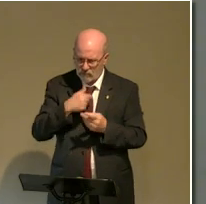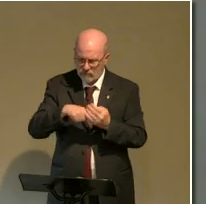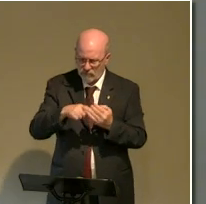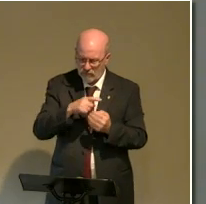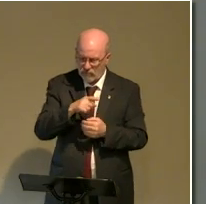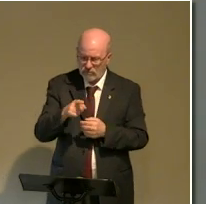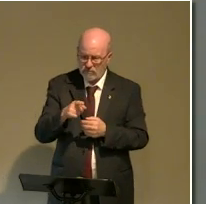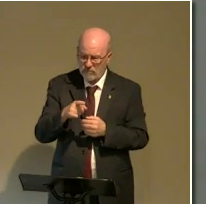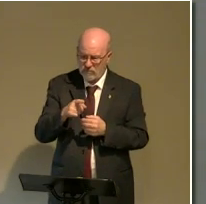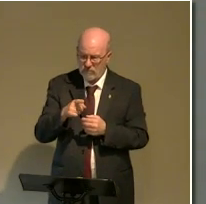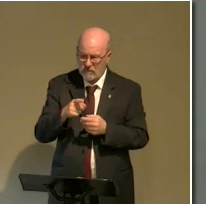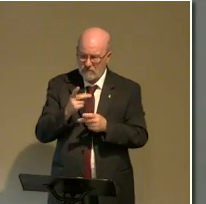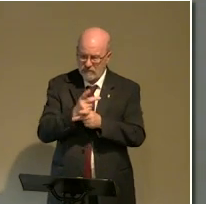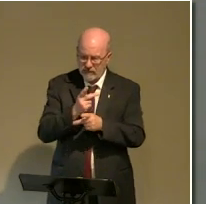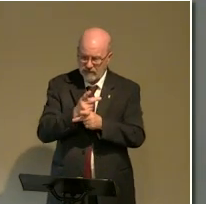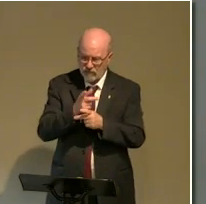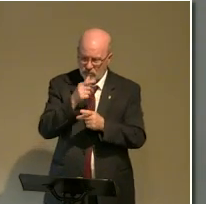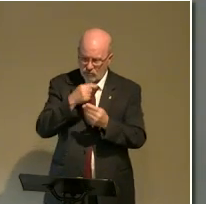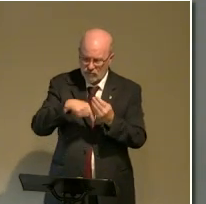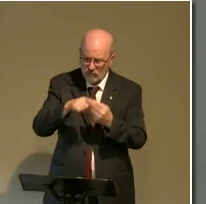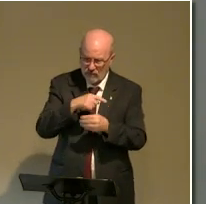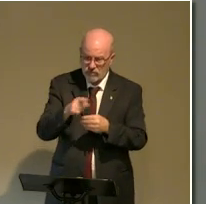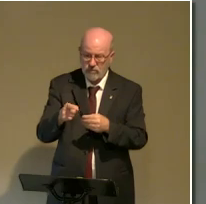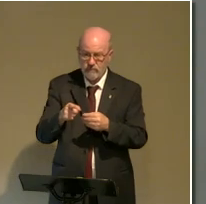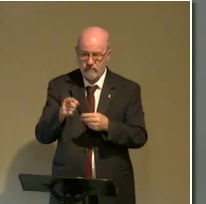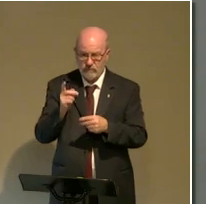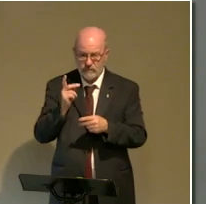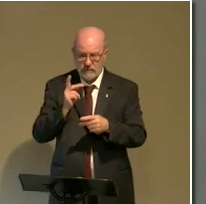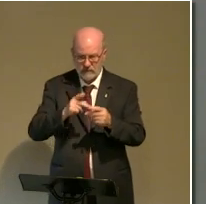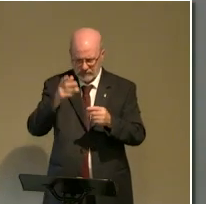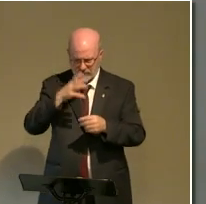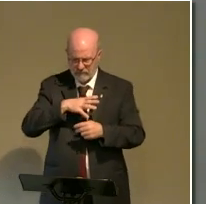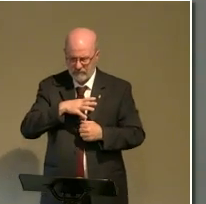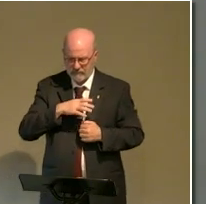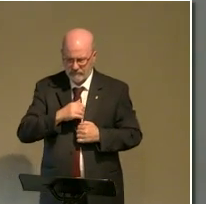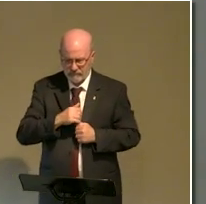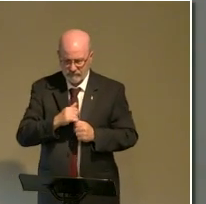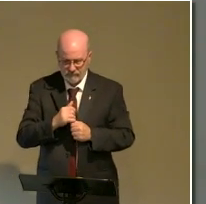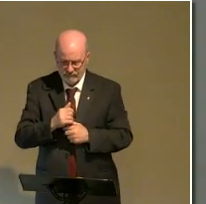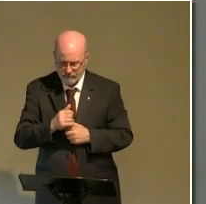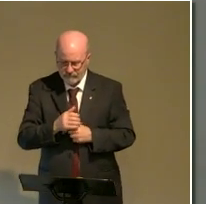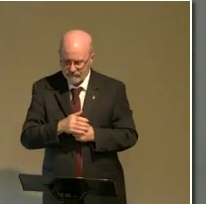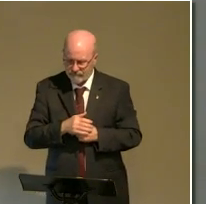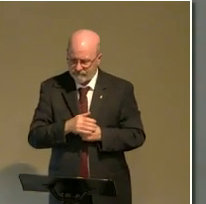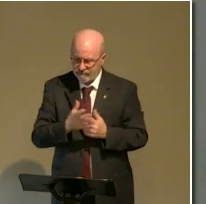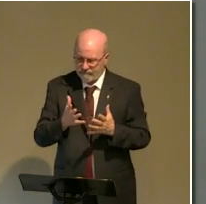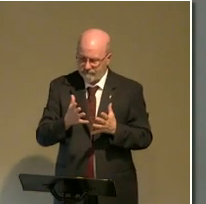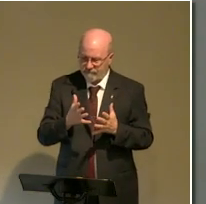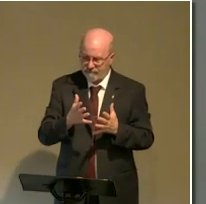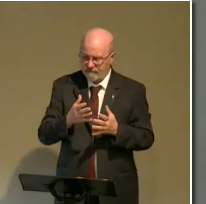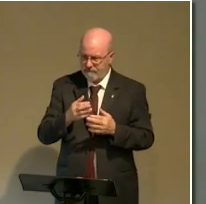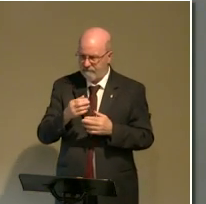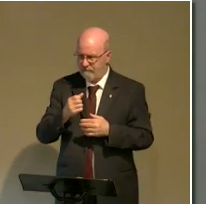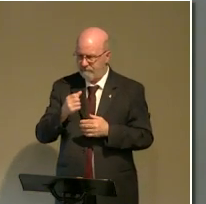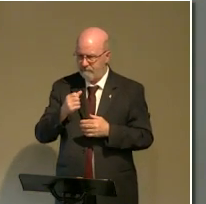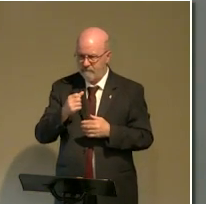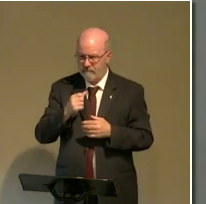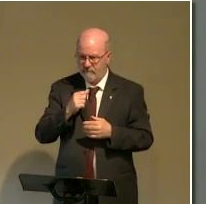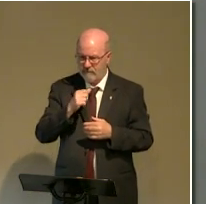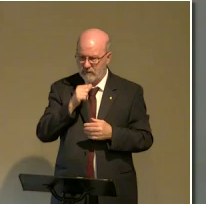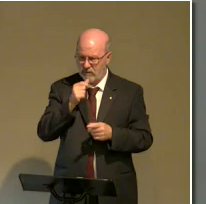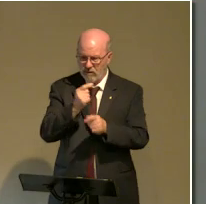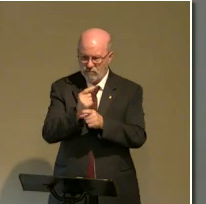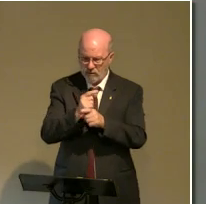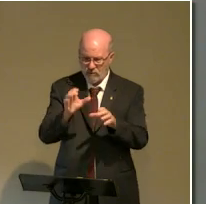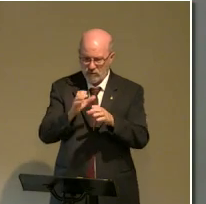you. Be very, very careful. I mean, these guys, right? It's disrespectful what they did to the king.